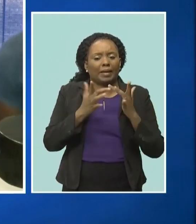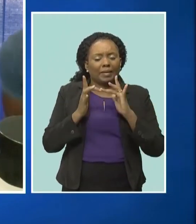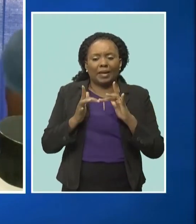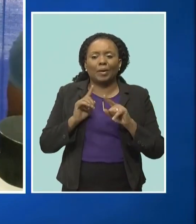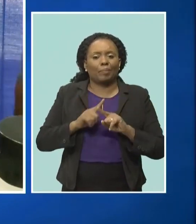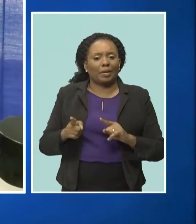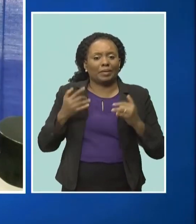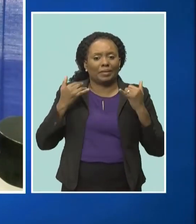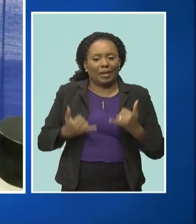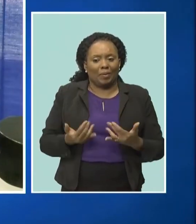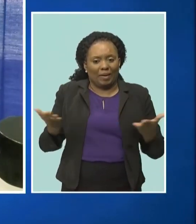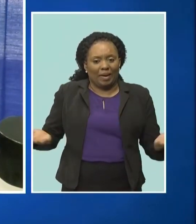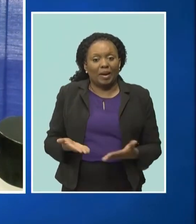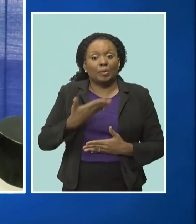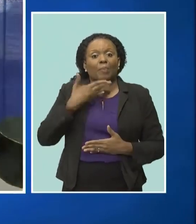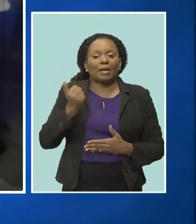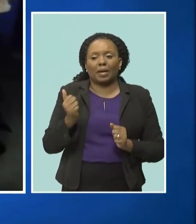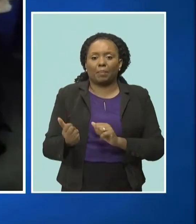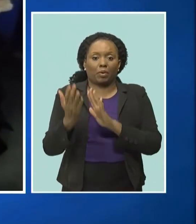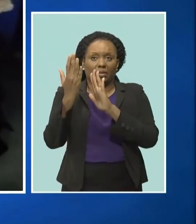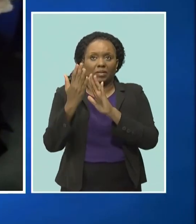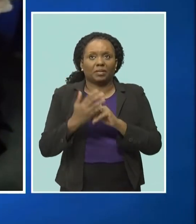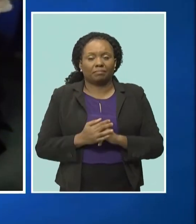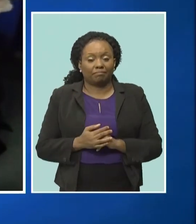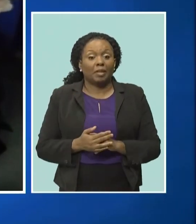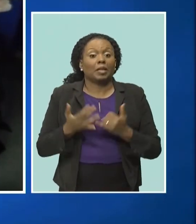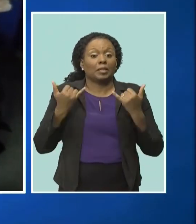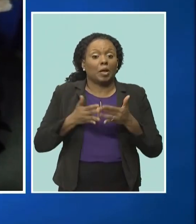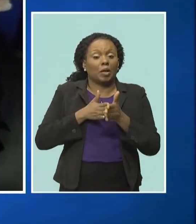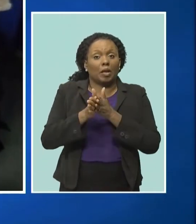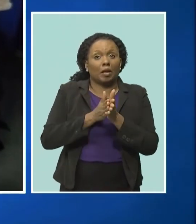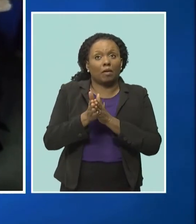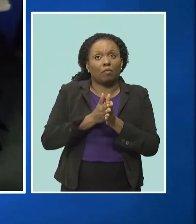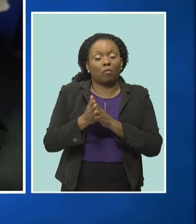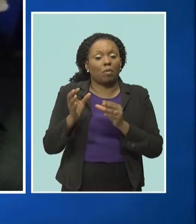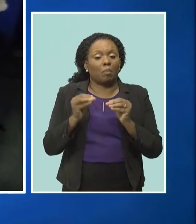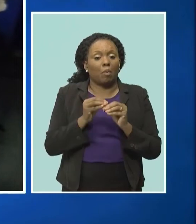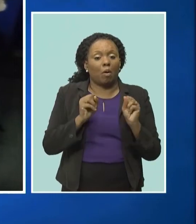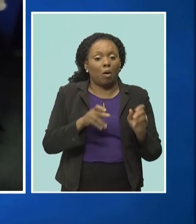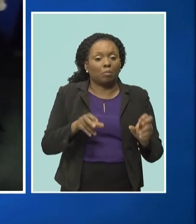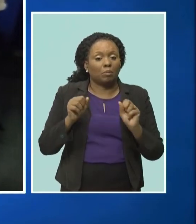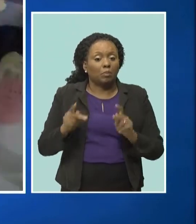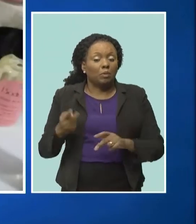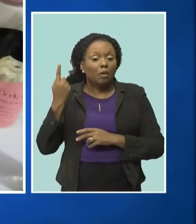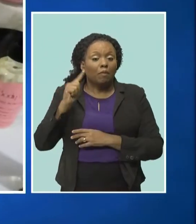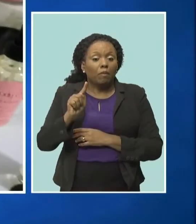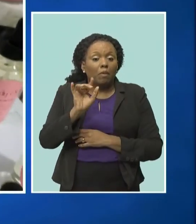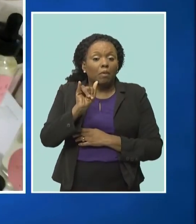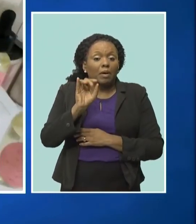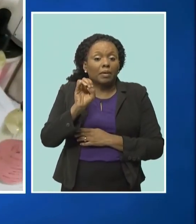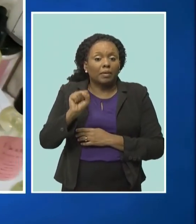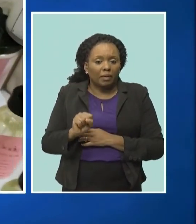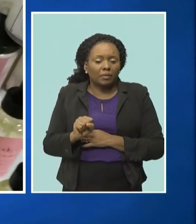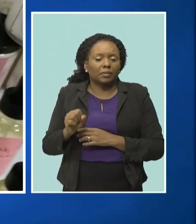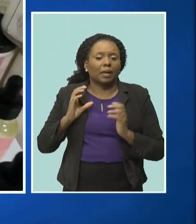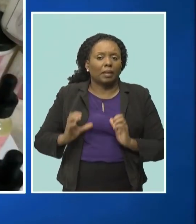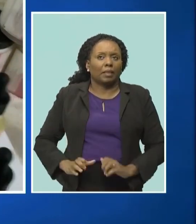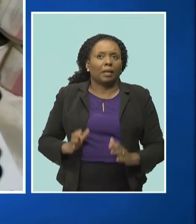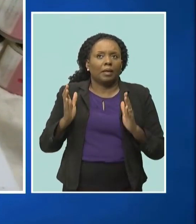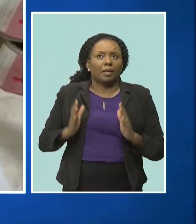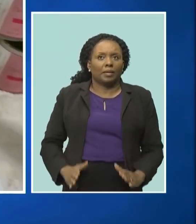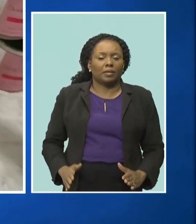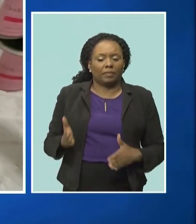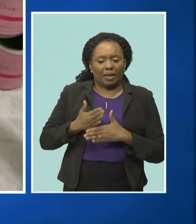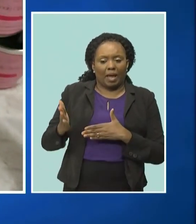It's been good. So here's looking forward to even more marketplace opportunities for YES clients heading into the end of